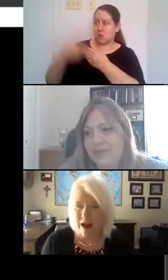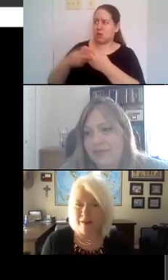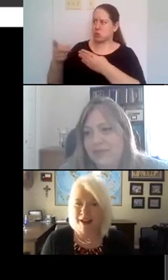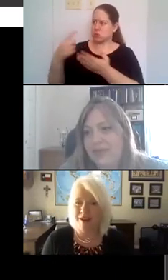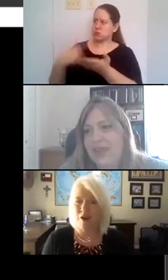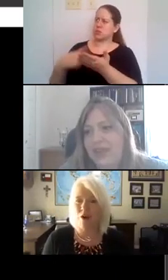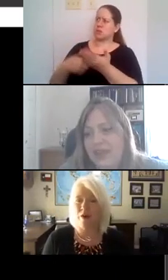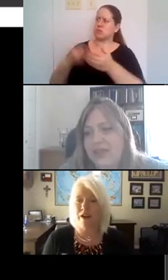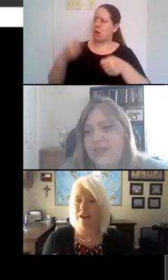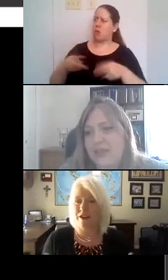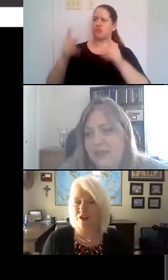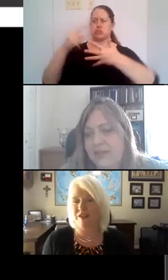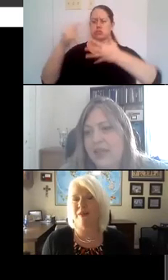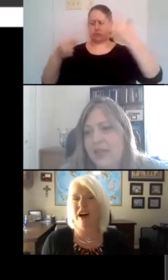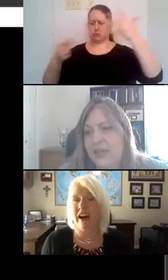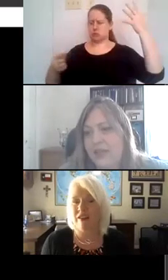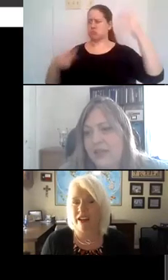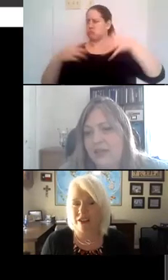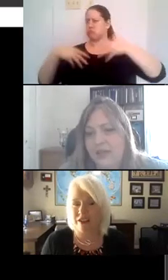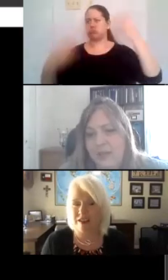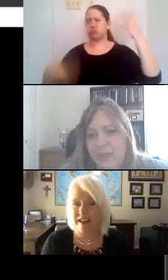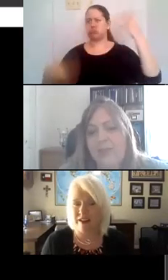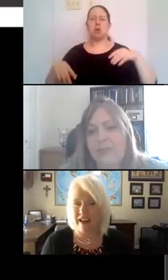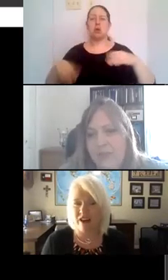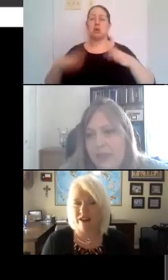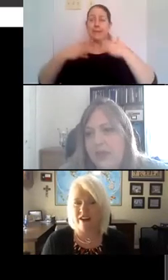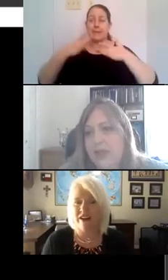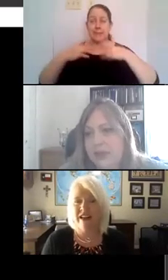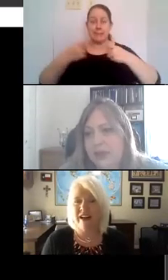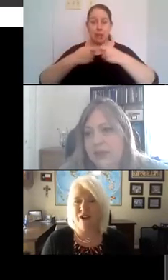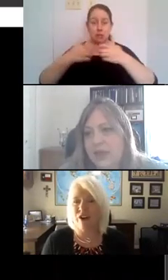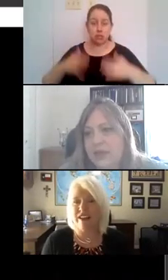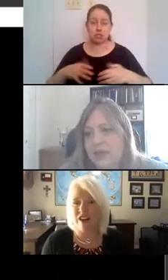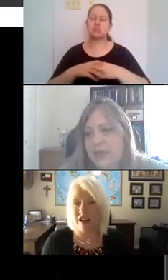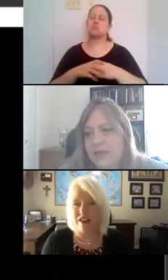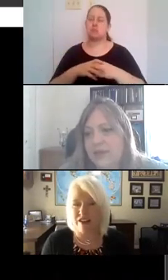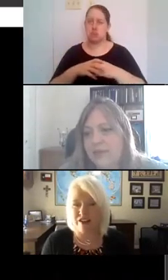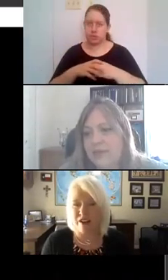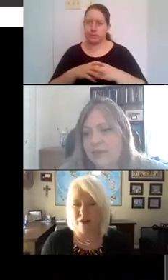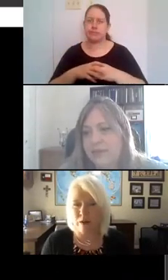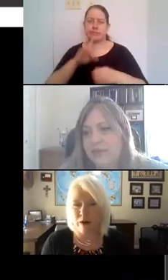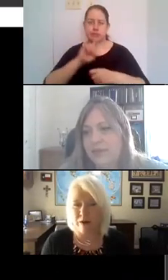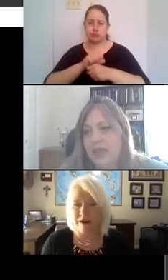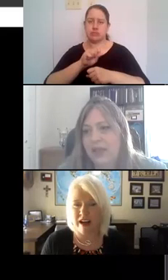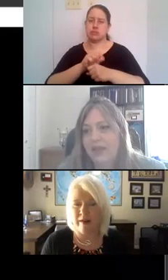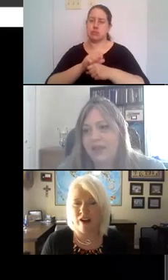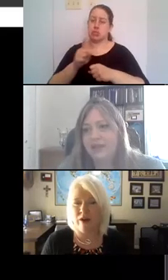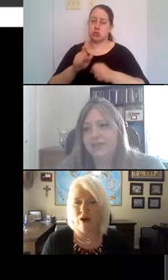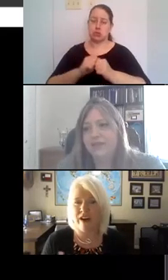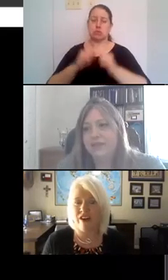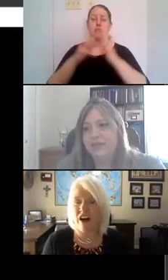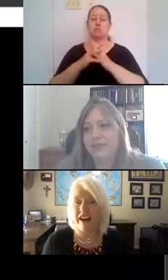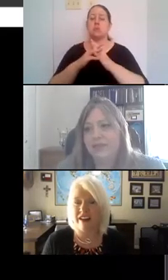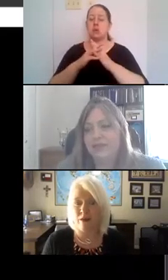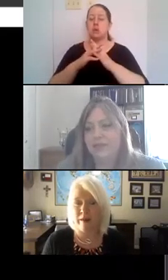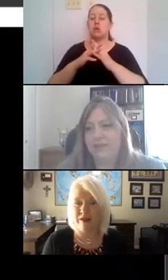endless. So Yes. the short supply of electricians is definitely out there. And when you guys started this initiative with Workforce Alamo